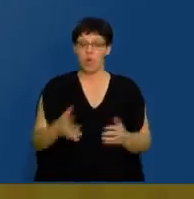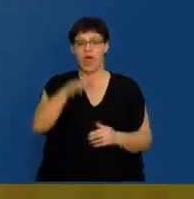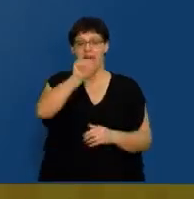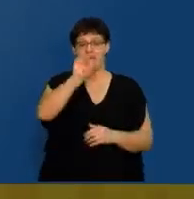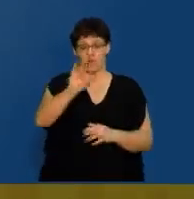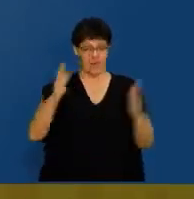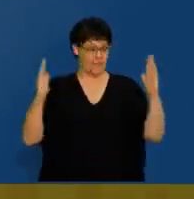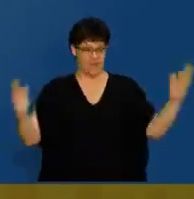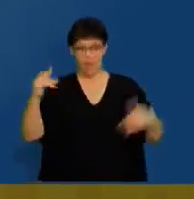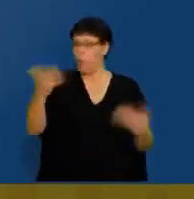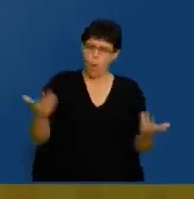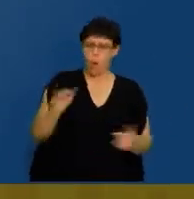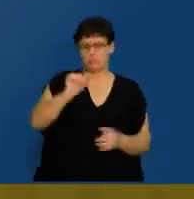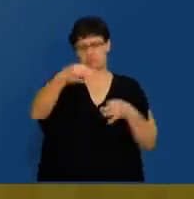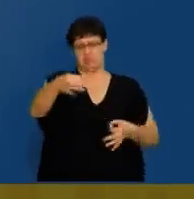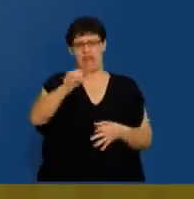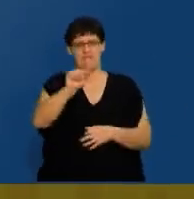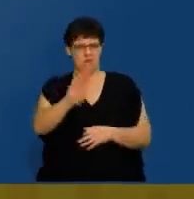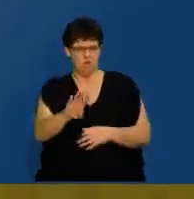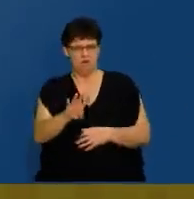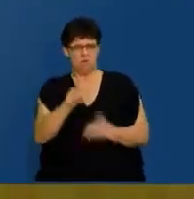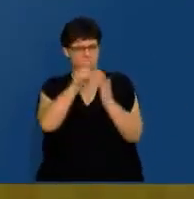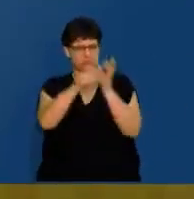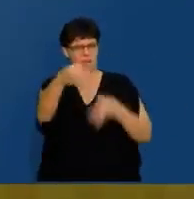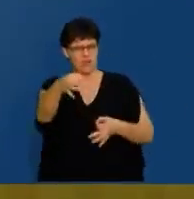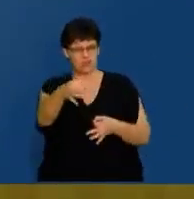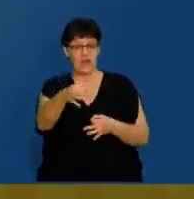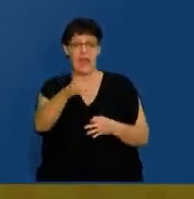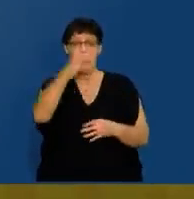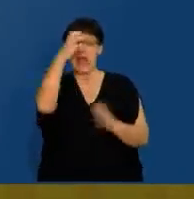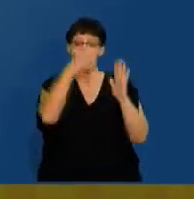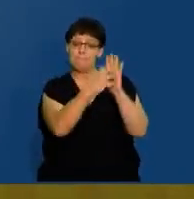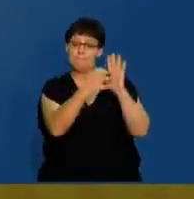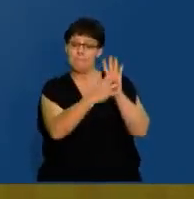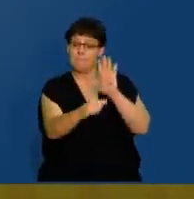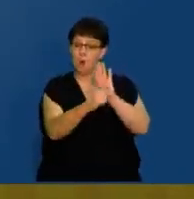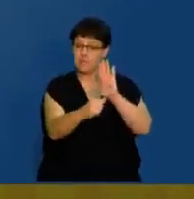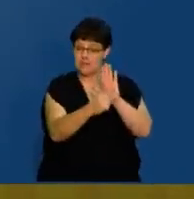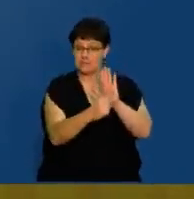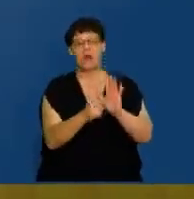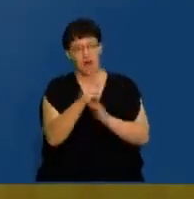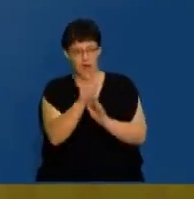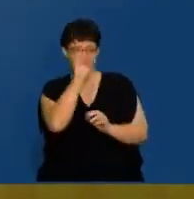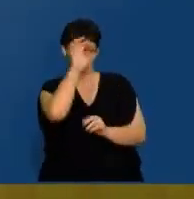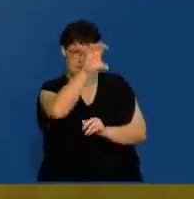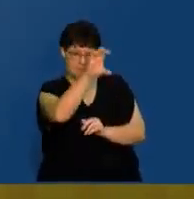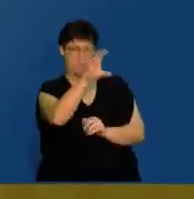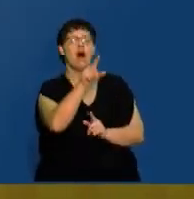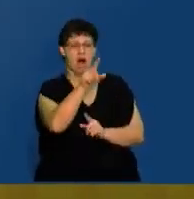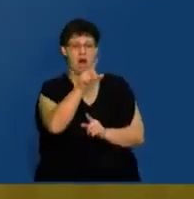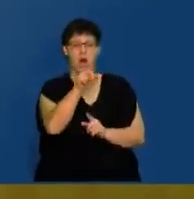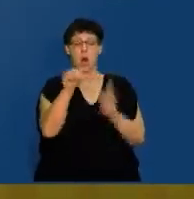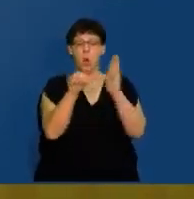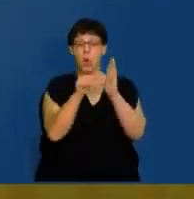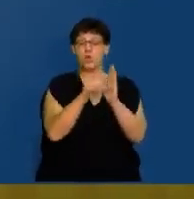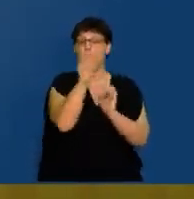paper or A4, illustrate the images that are important. Use key concepts and words, highlight